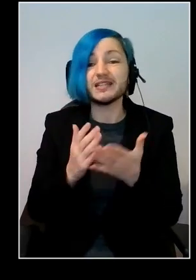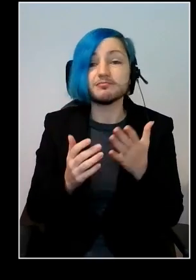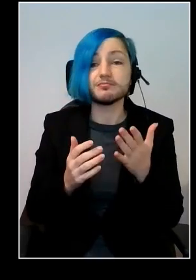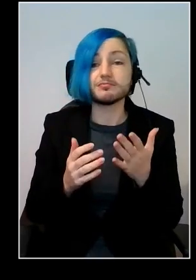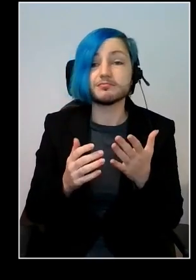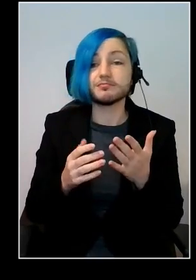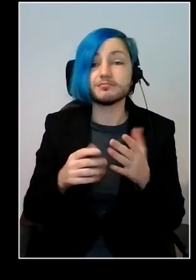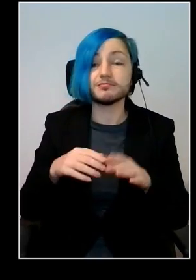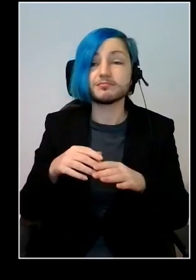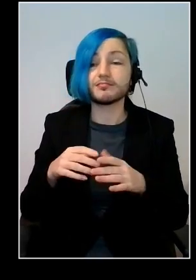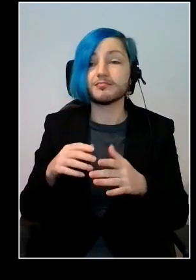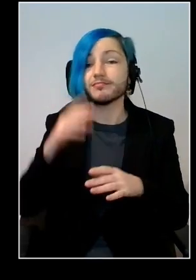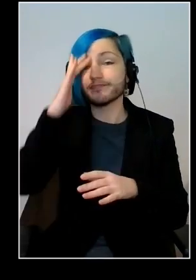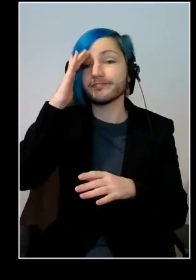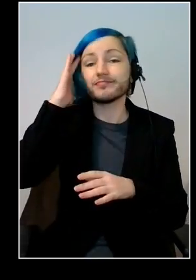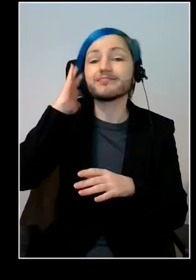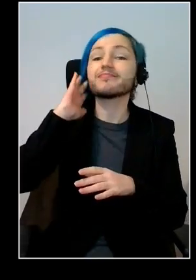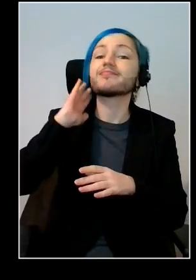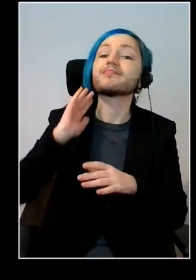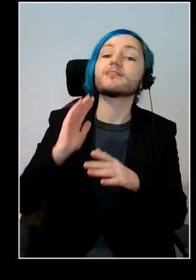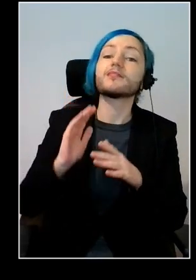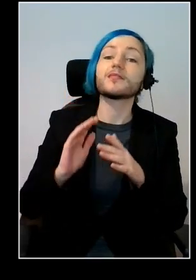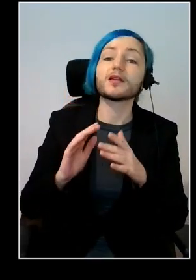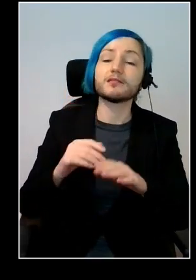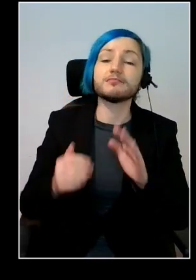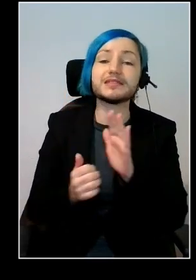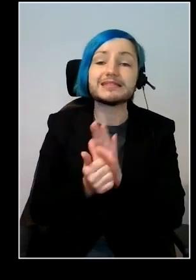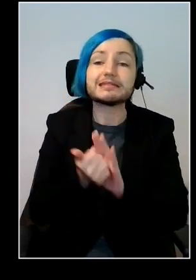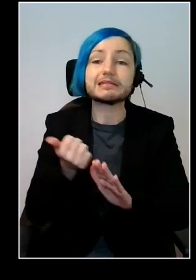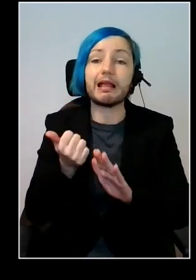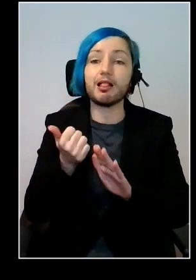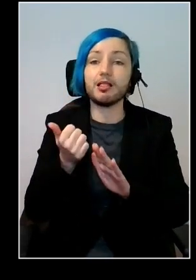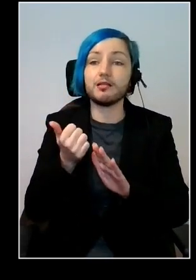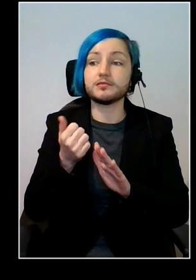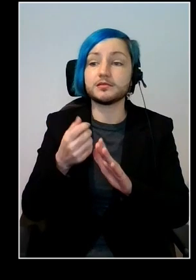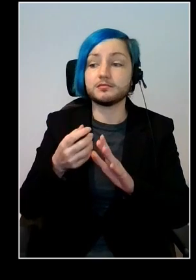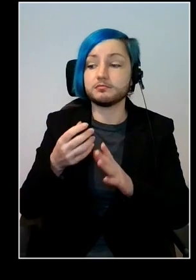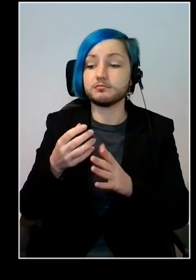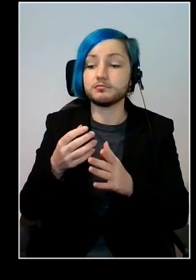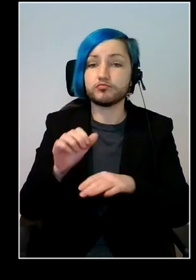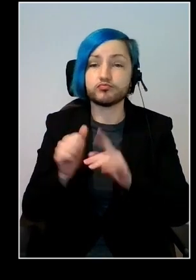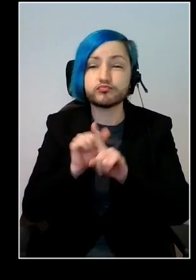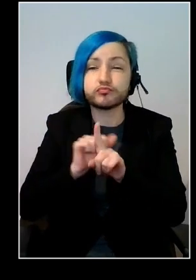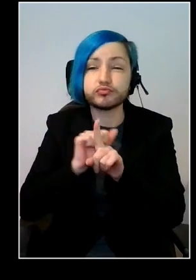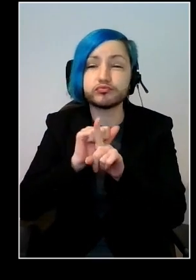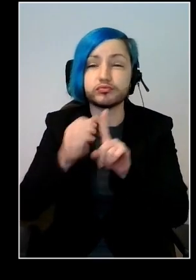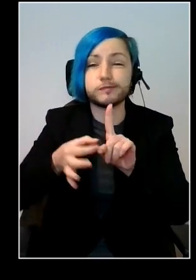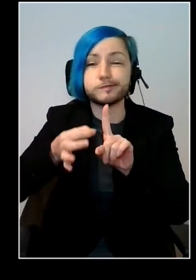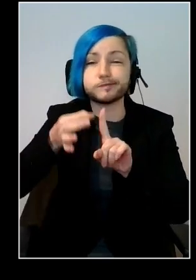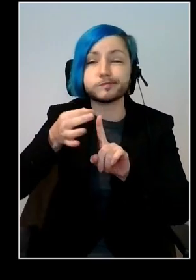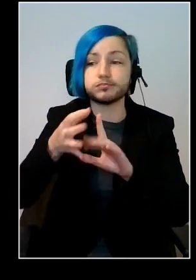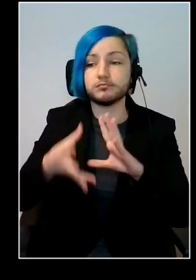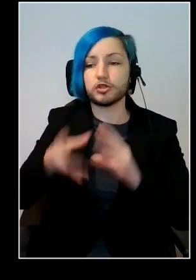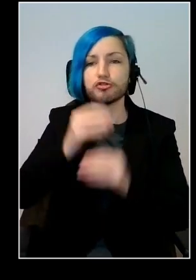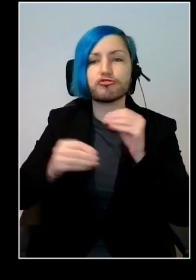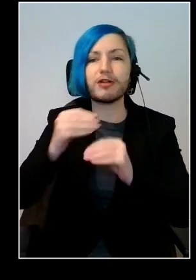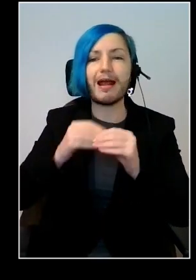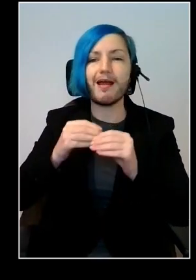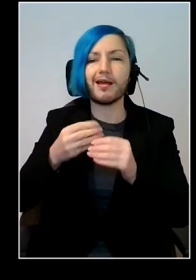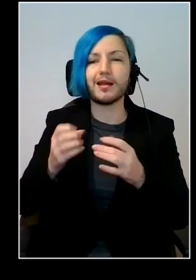for economic growth and creating the opportunities that our young people really